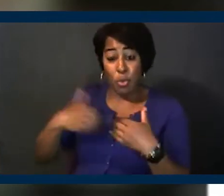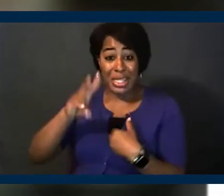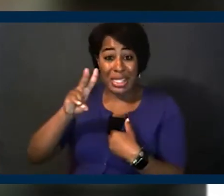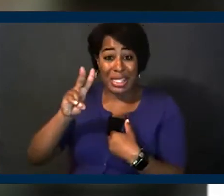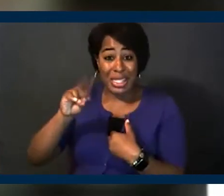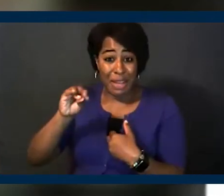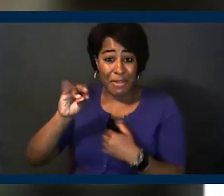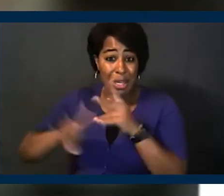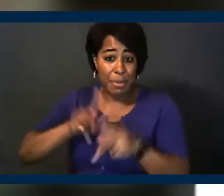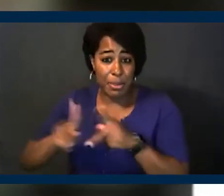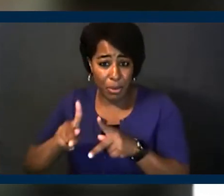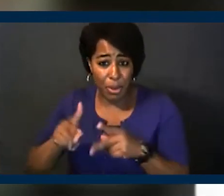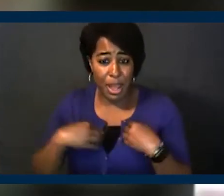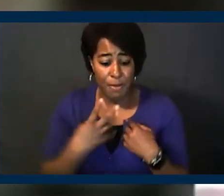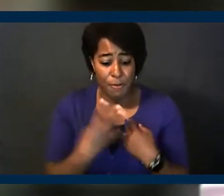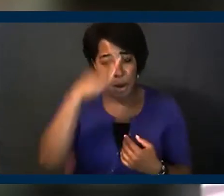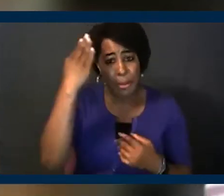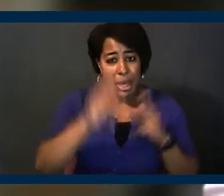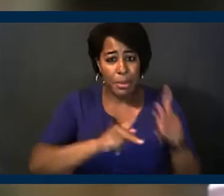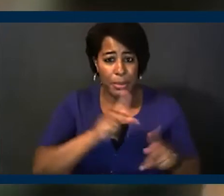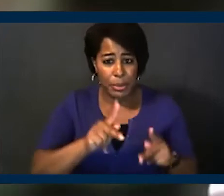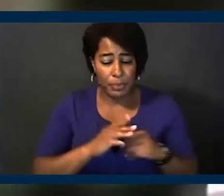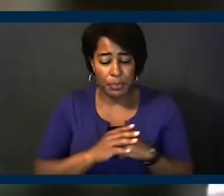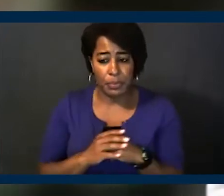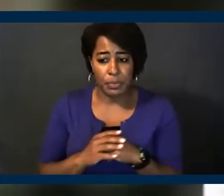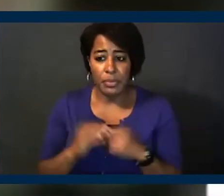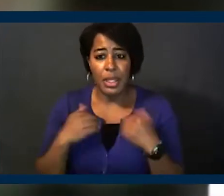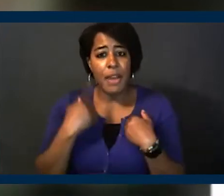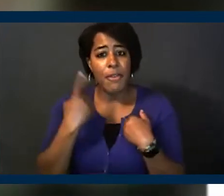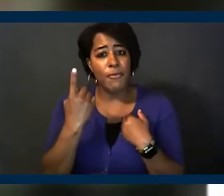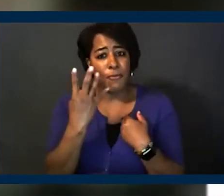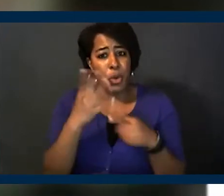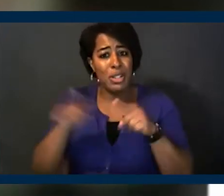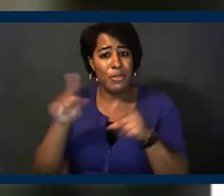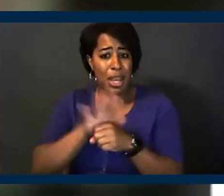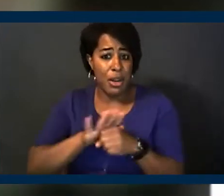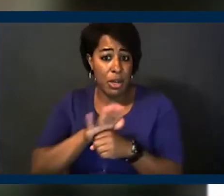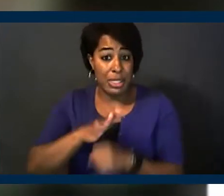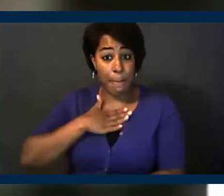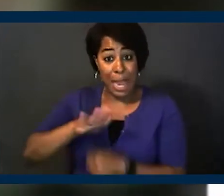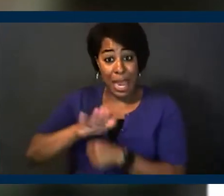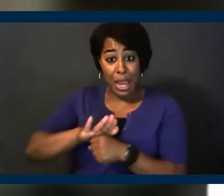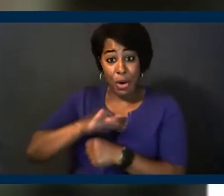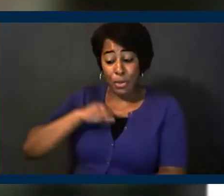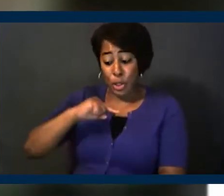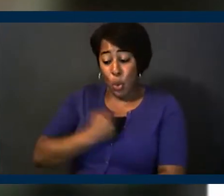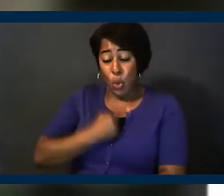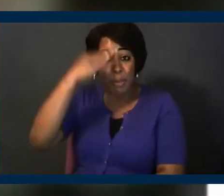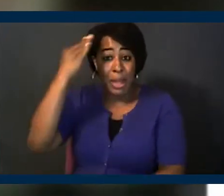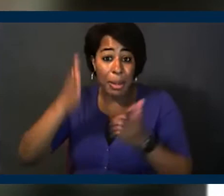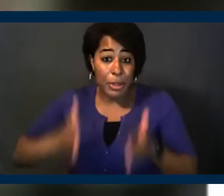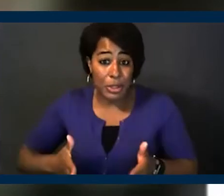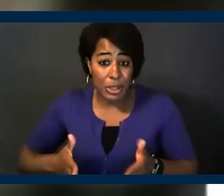And they have areas, four different areas. And in my area, I was the only Black person amongst a lot